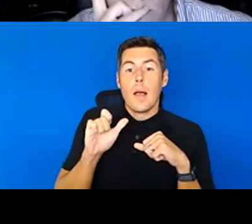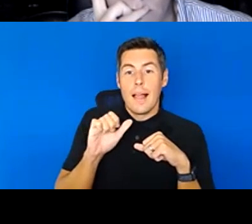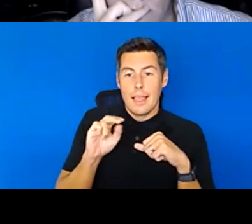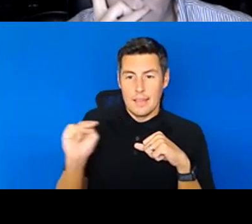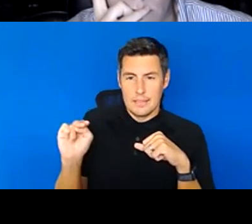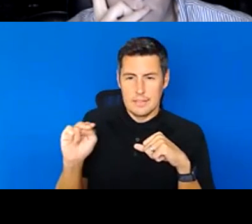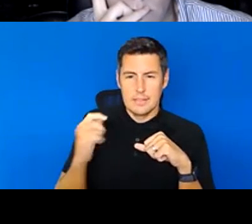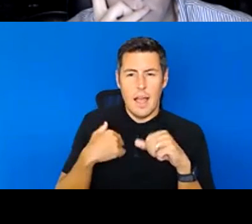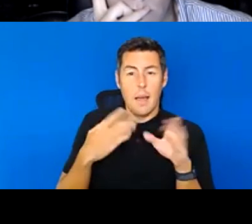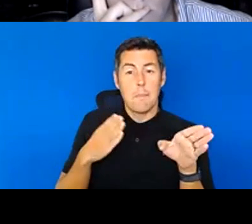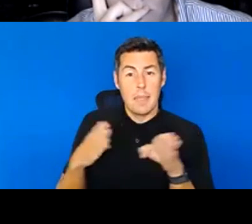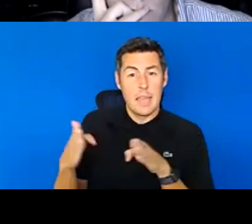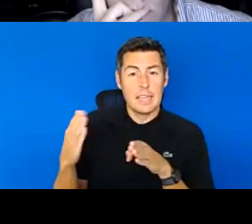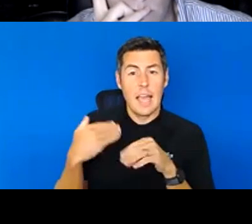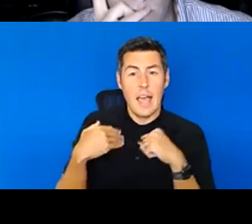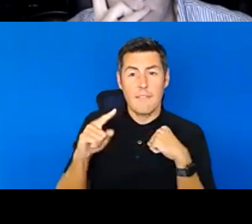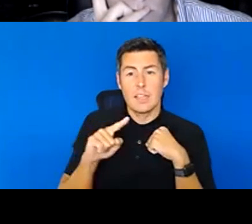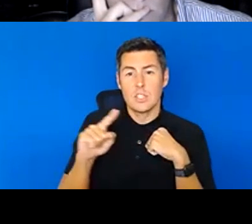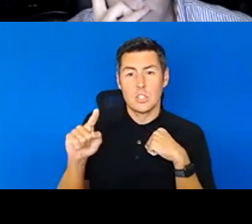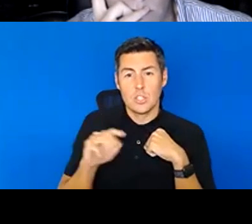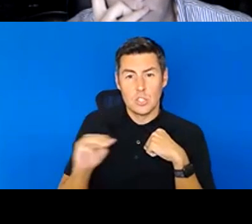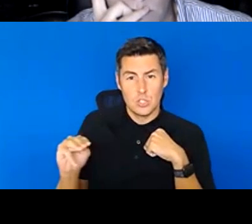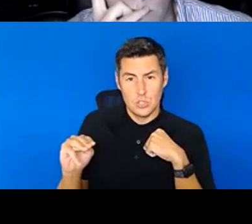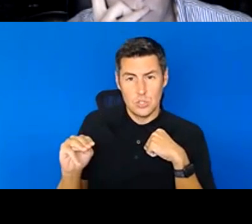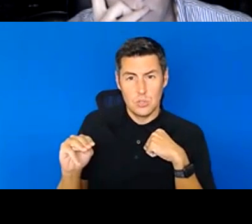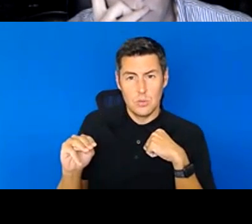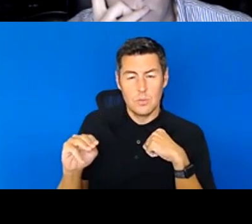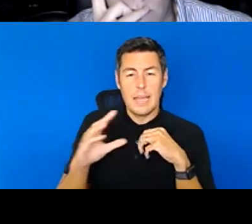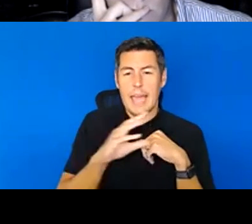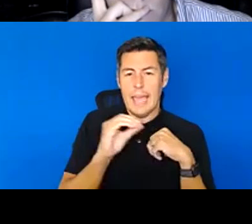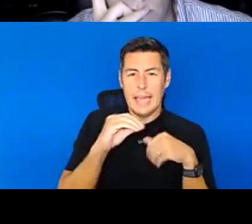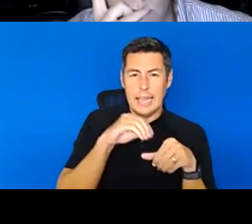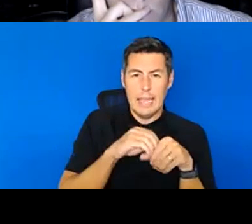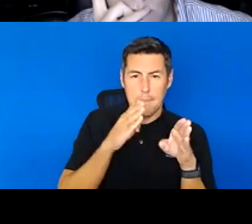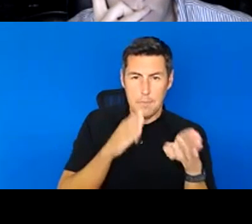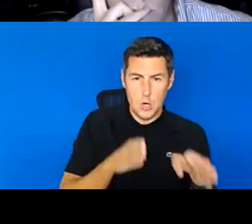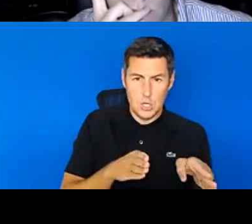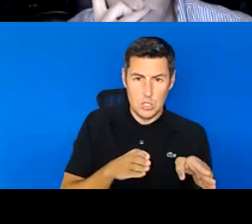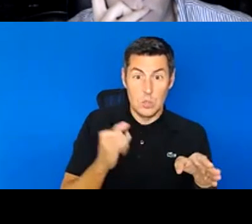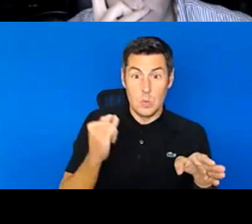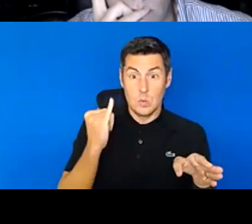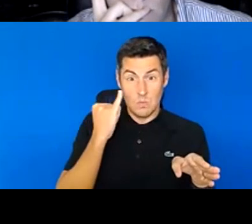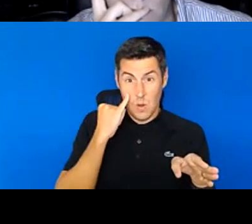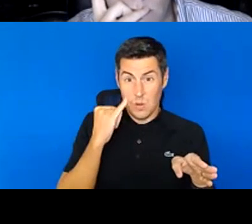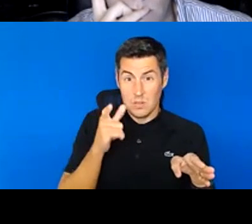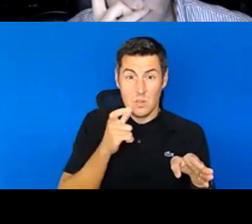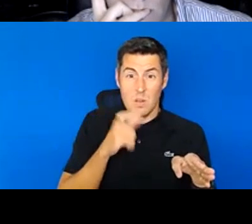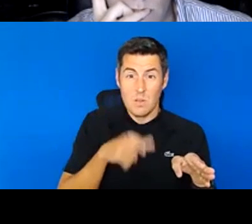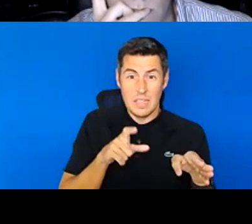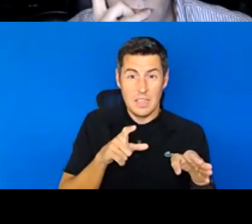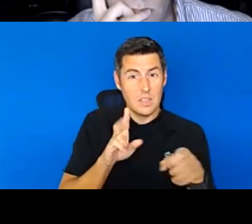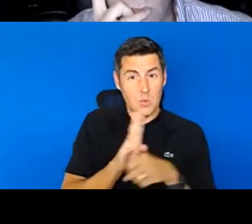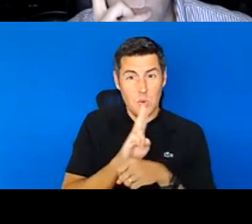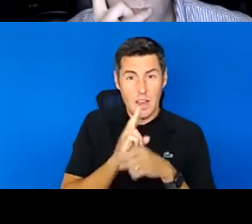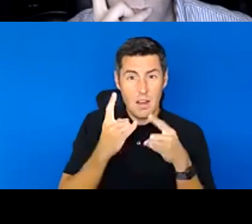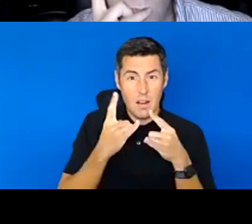a Zoom session at the same time that I have an in-person session. So if they didn't want to wear a mask, would it be